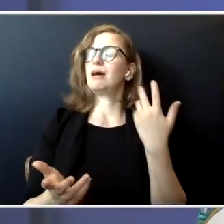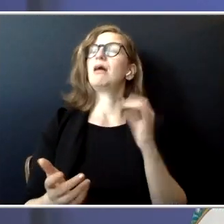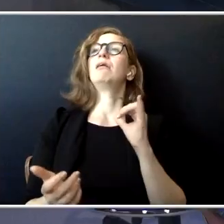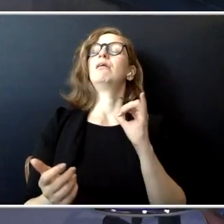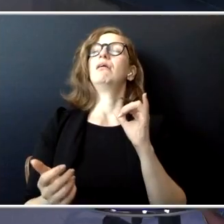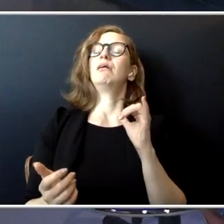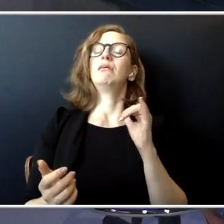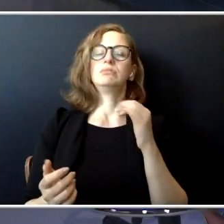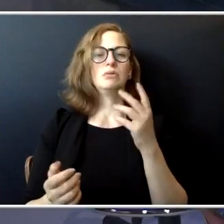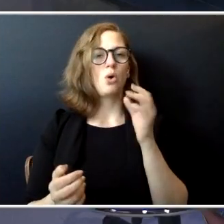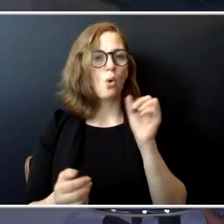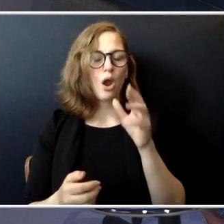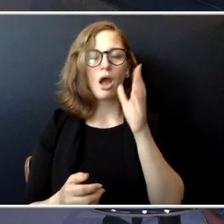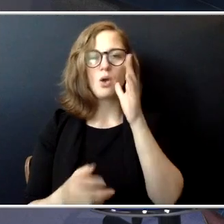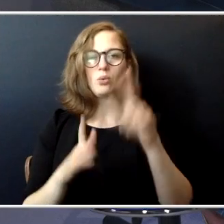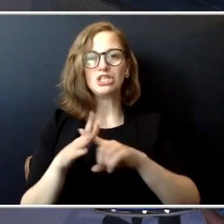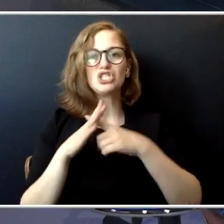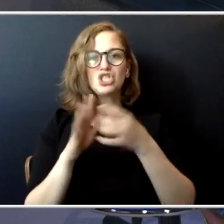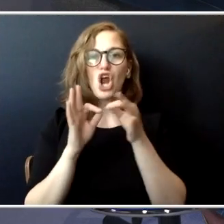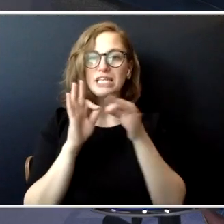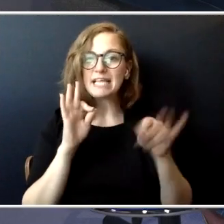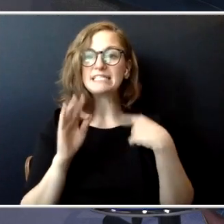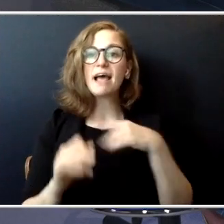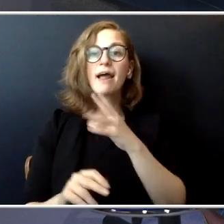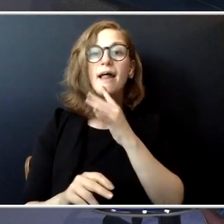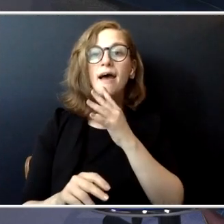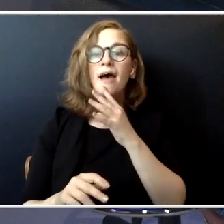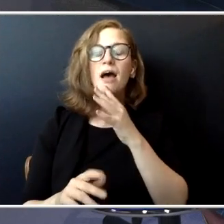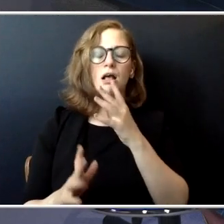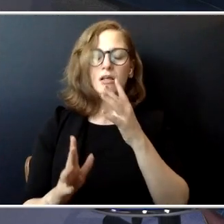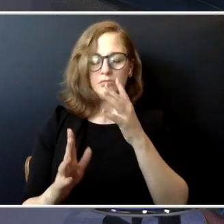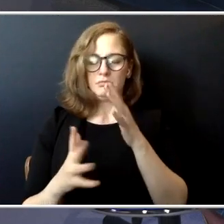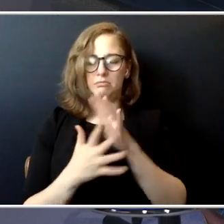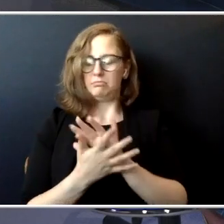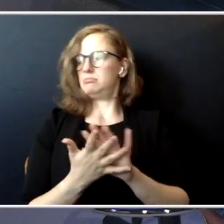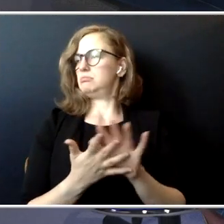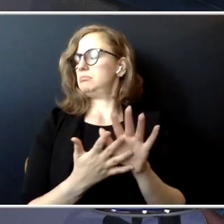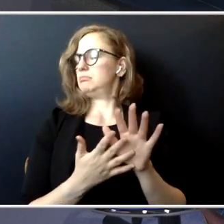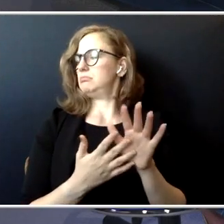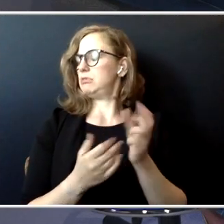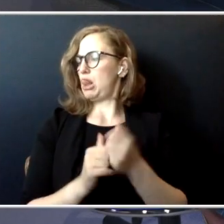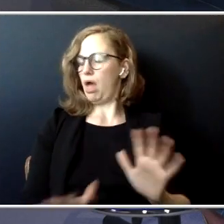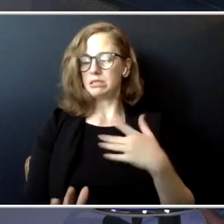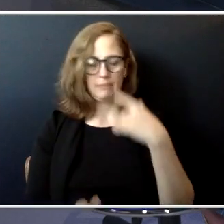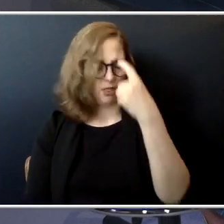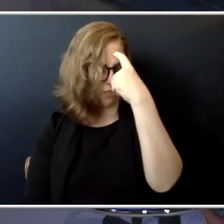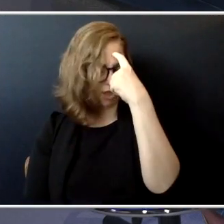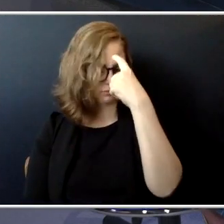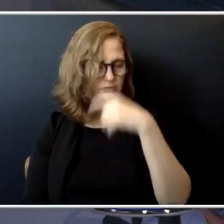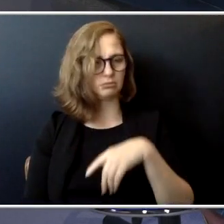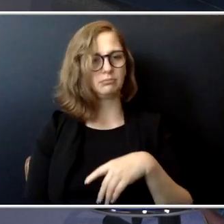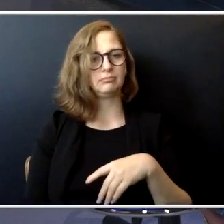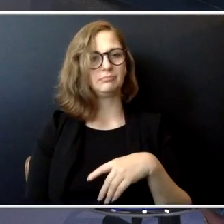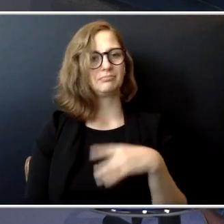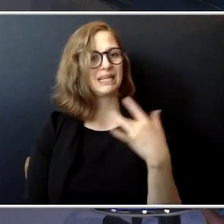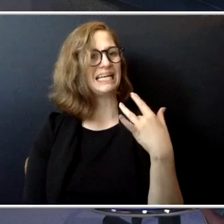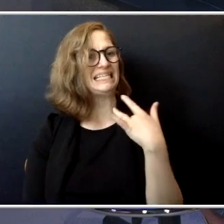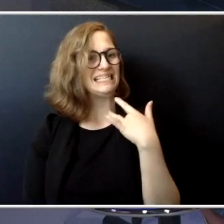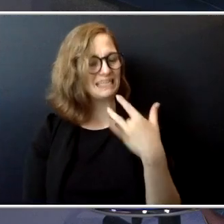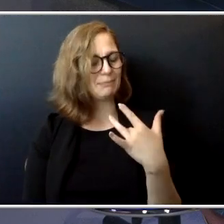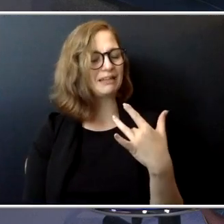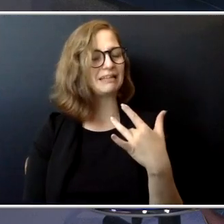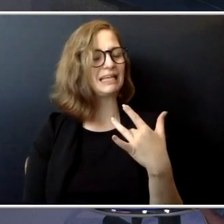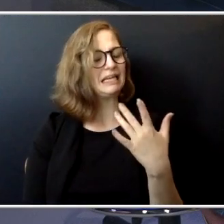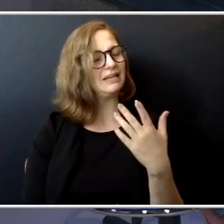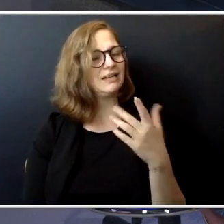Brain fog is often things that your loved ones will notice first because you're not your normal sharp self. Your brain